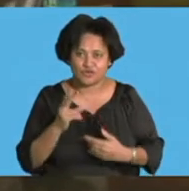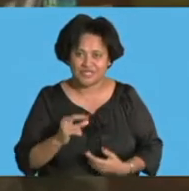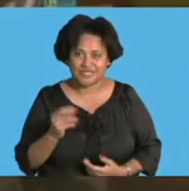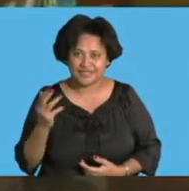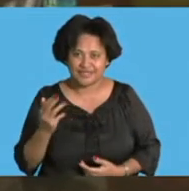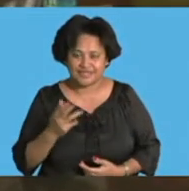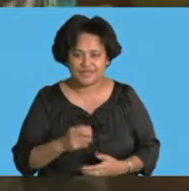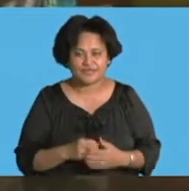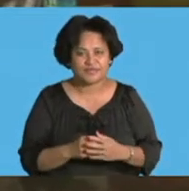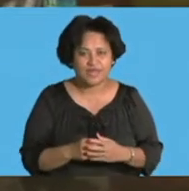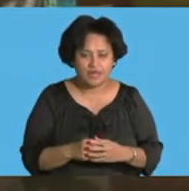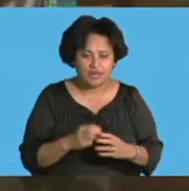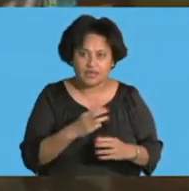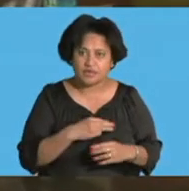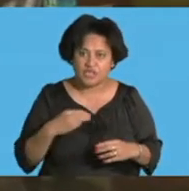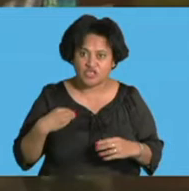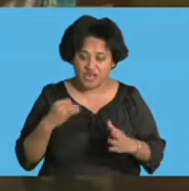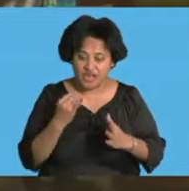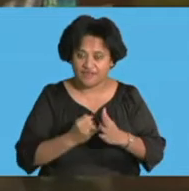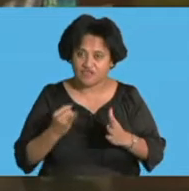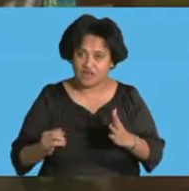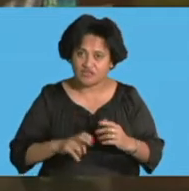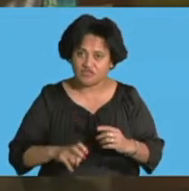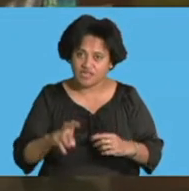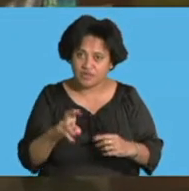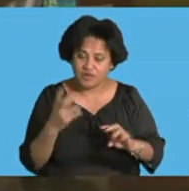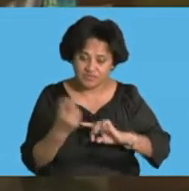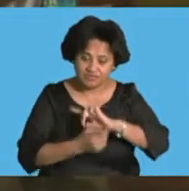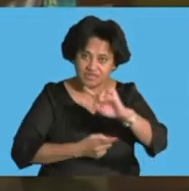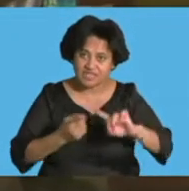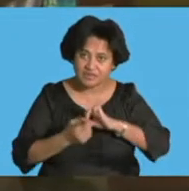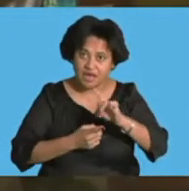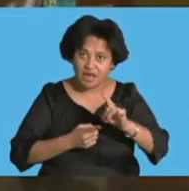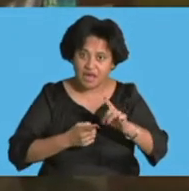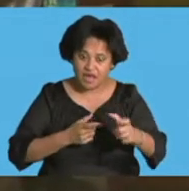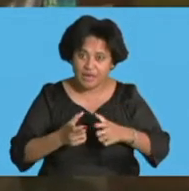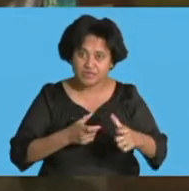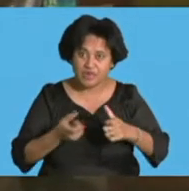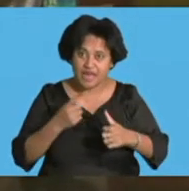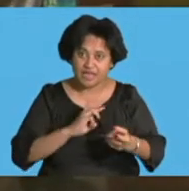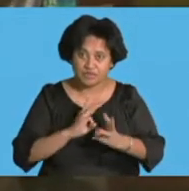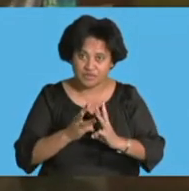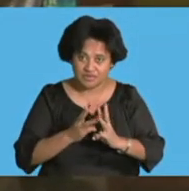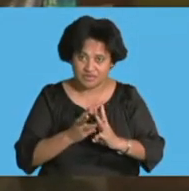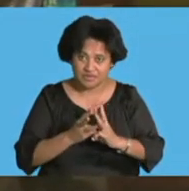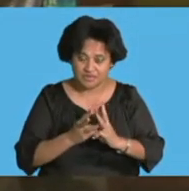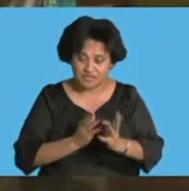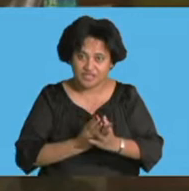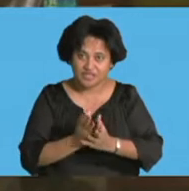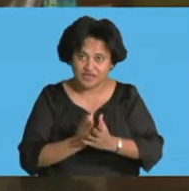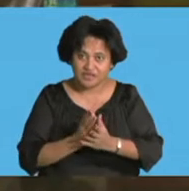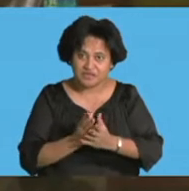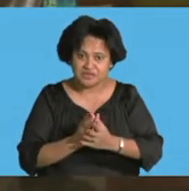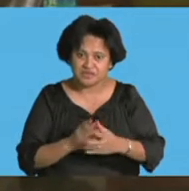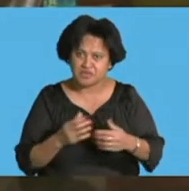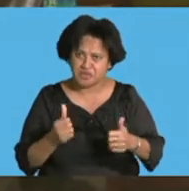the Ministry of Infrastructure, Transport, Disaster Management and Meteorological Services is appreciative of the well-considered